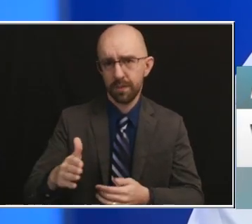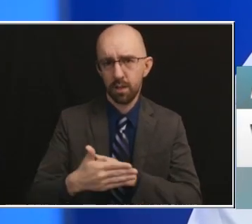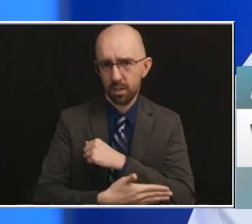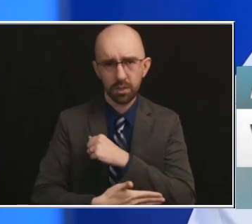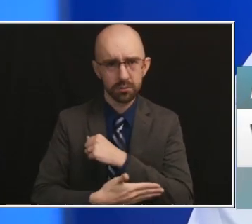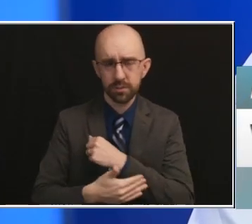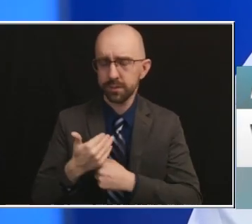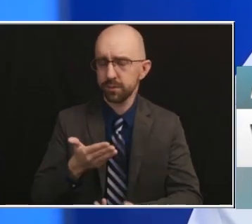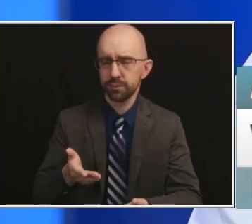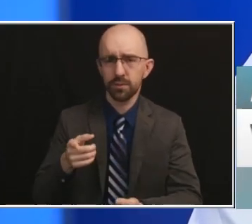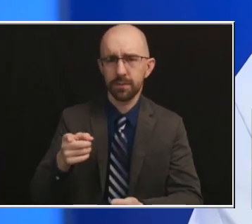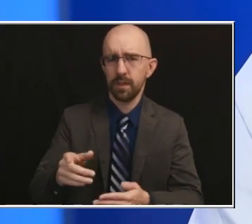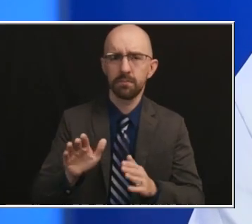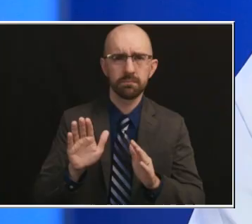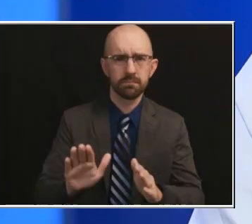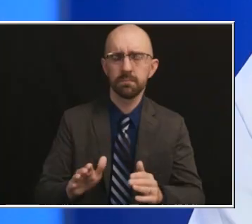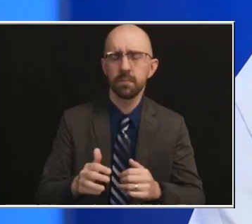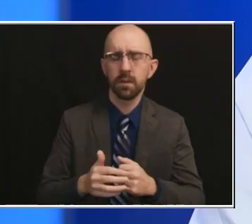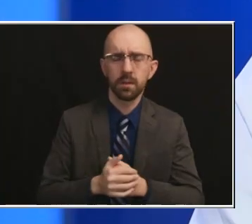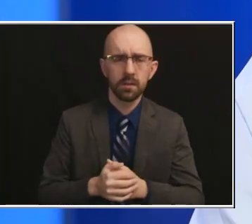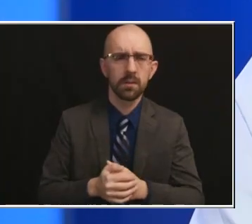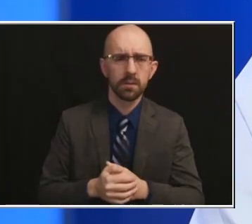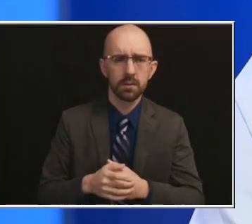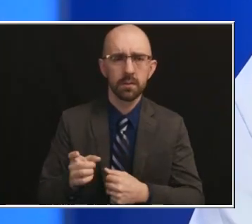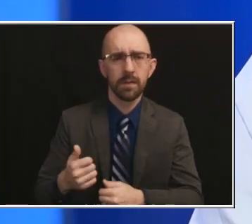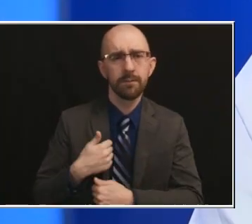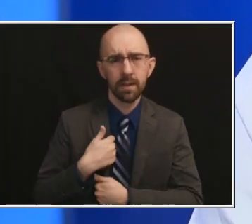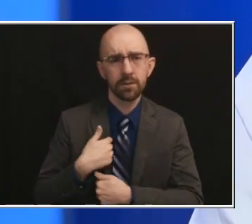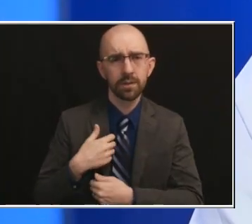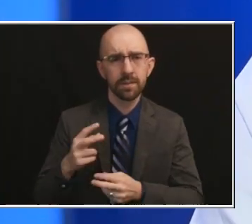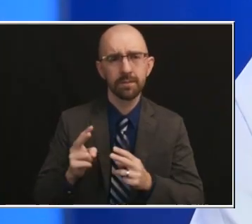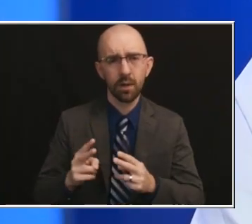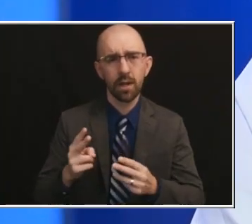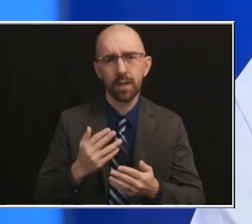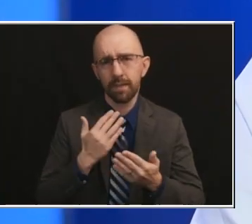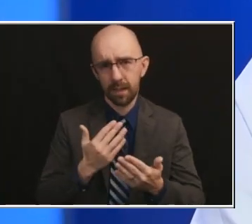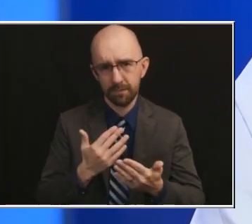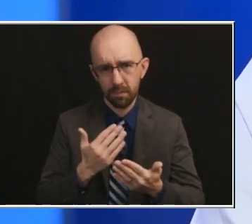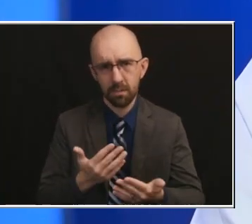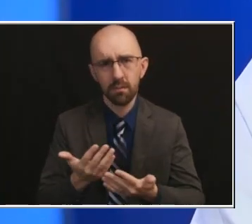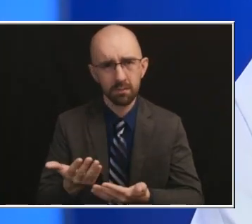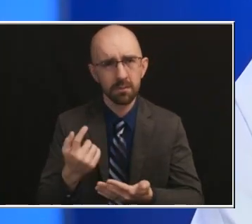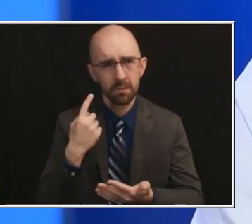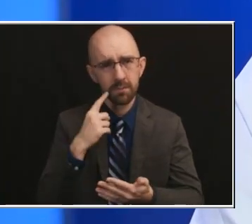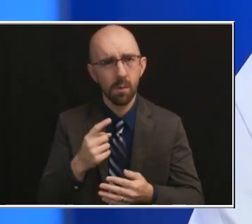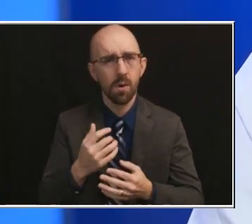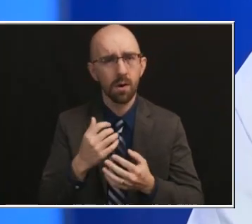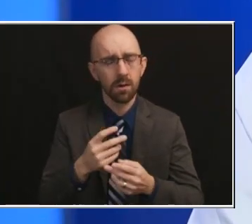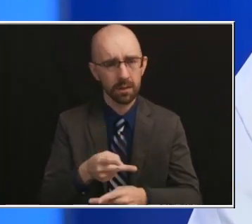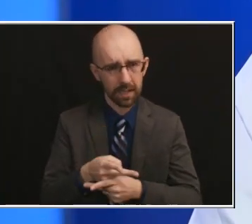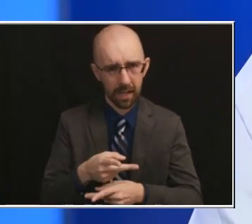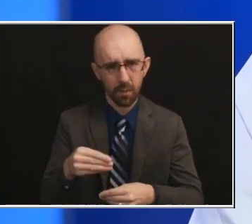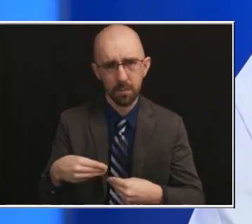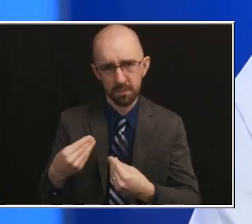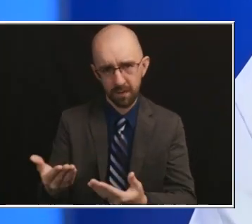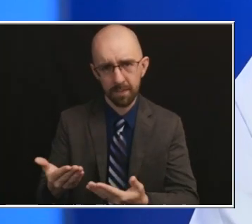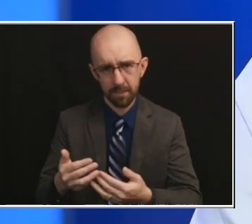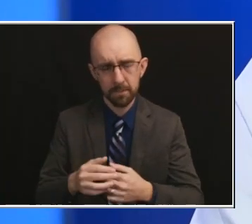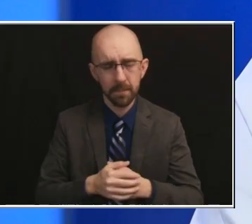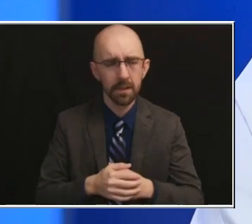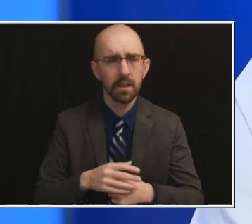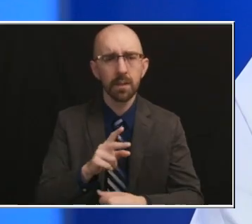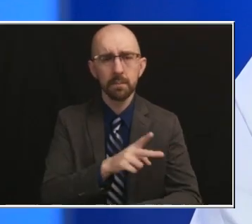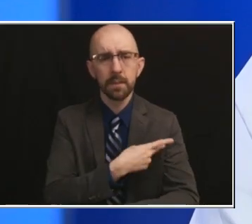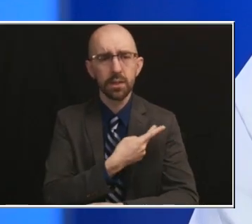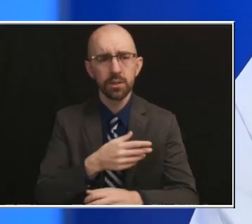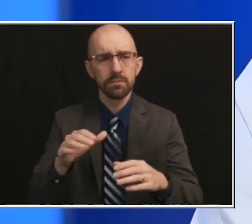are like, they are very thankful for the care that we provide them. The patient population is